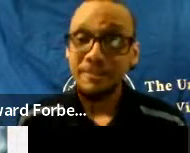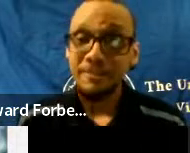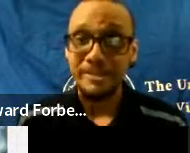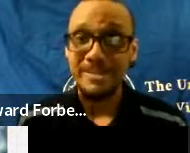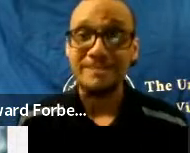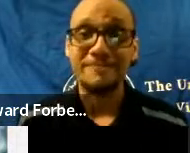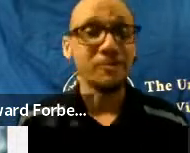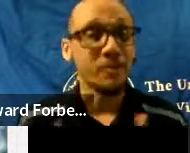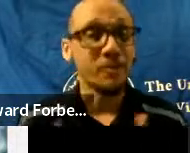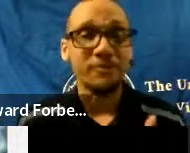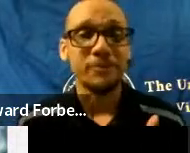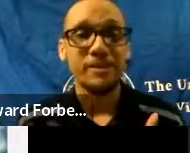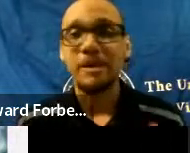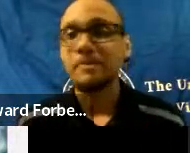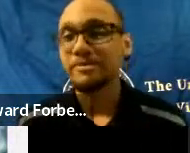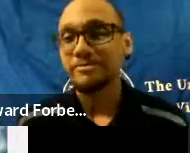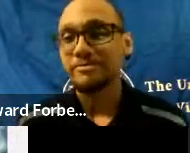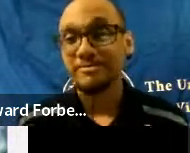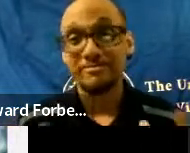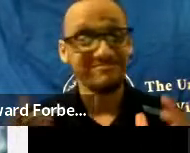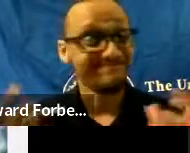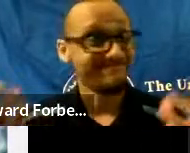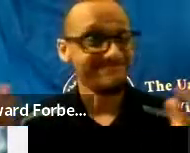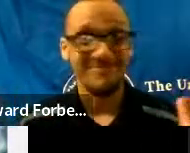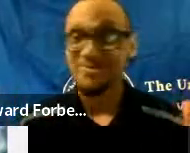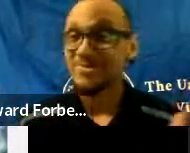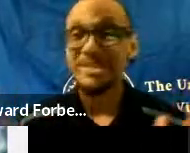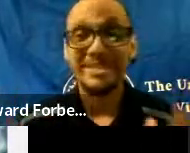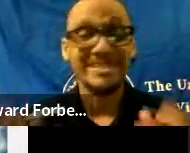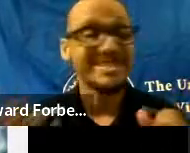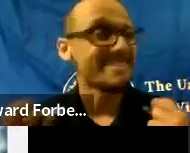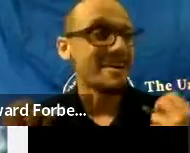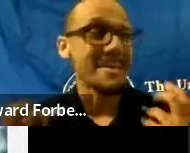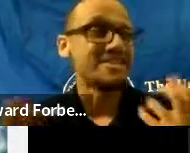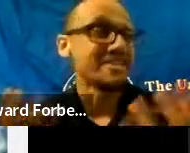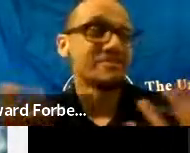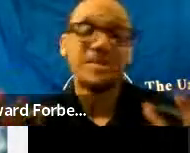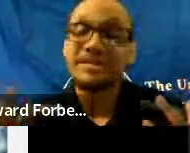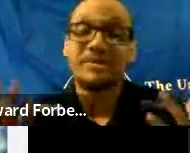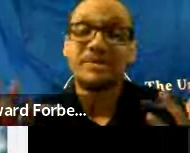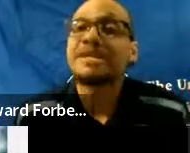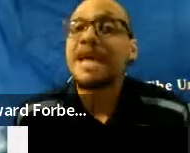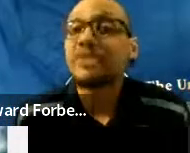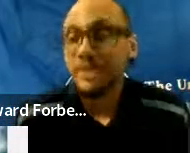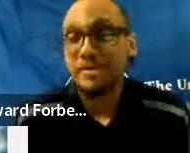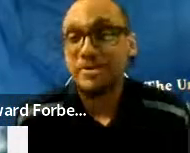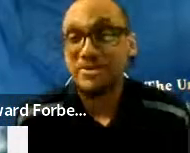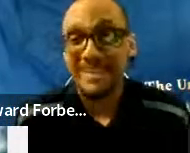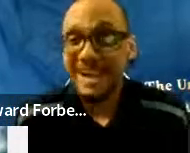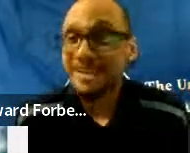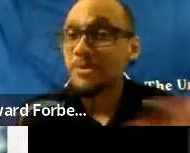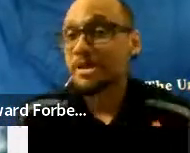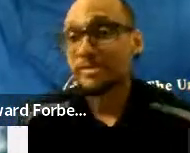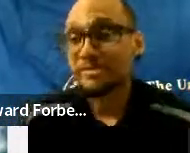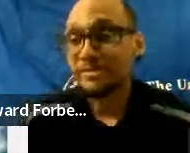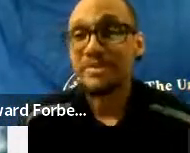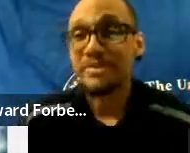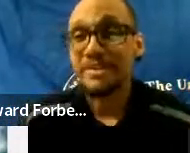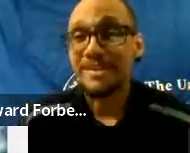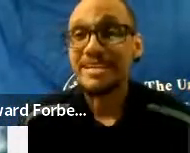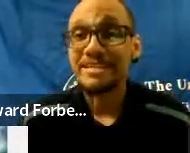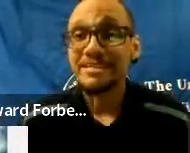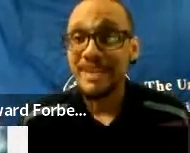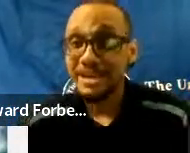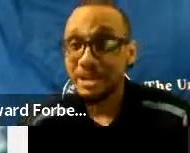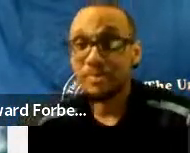Unfortunately, thankfully, if it weren't for a couple of really great educators that kind of went above